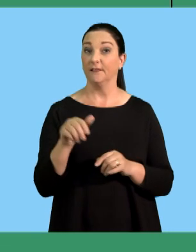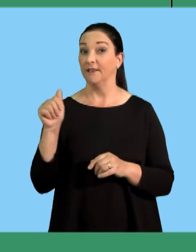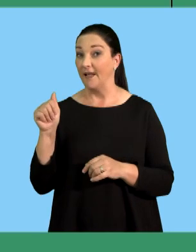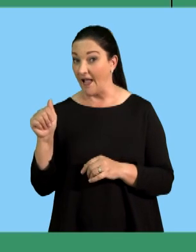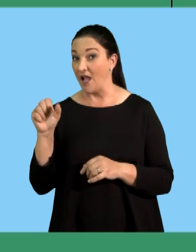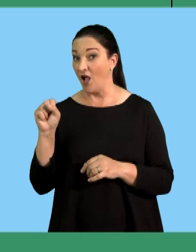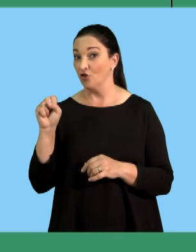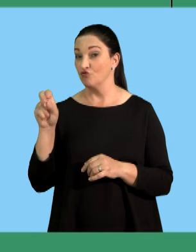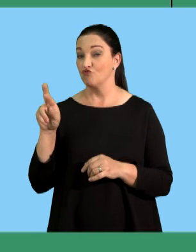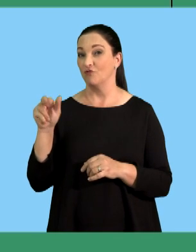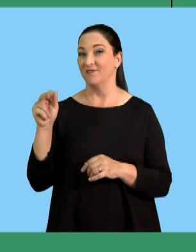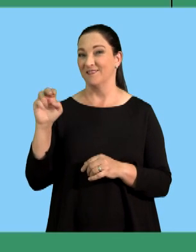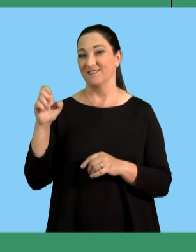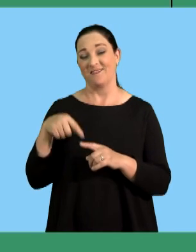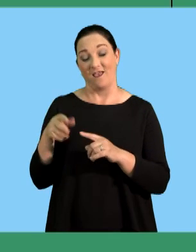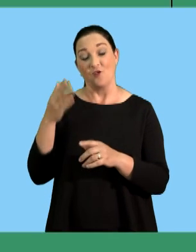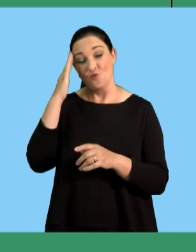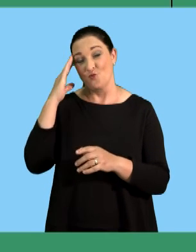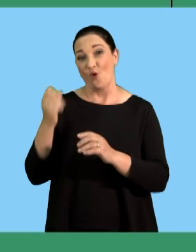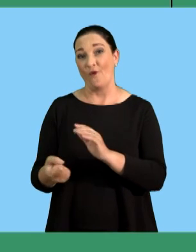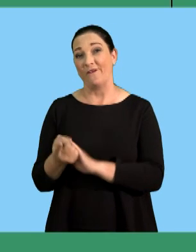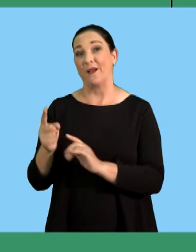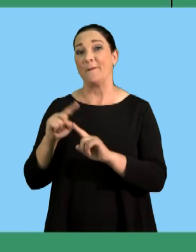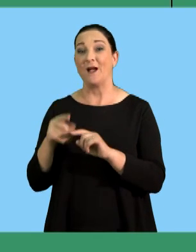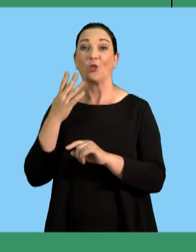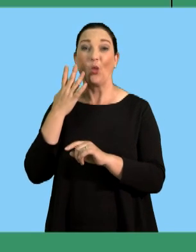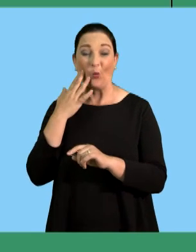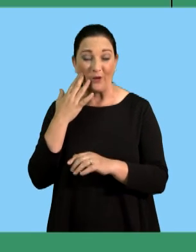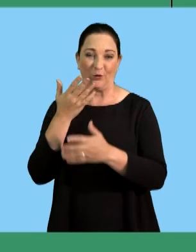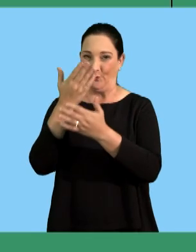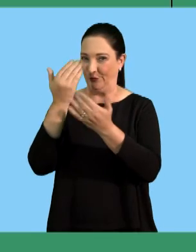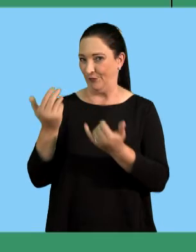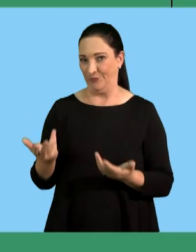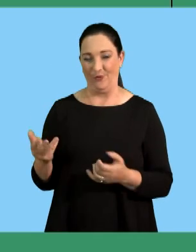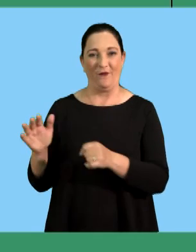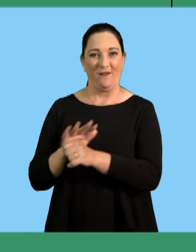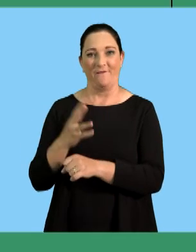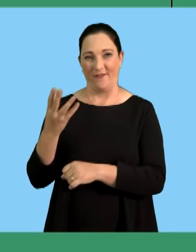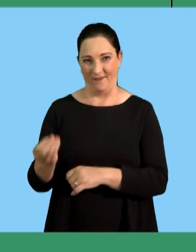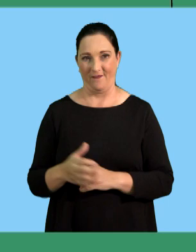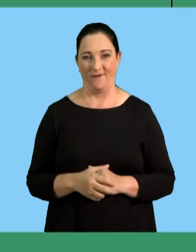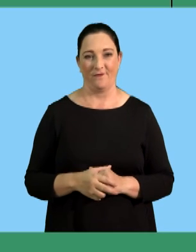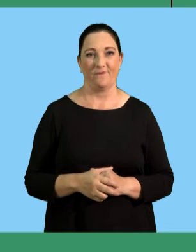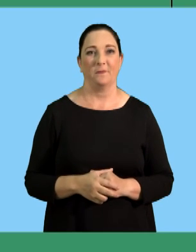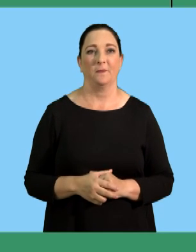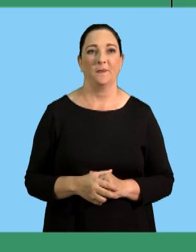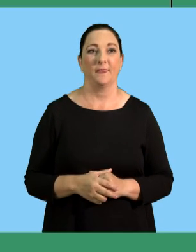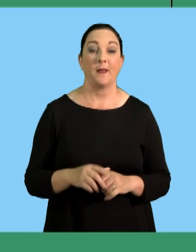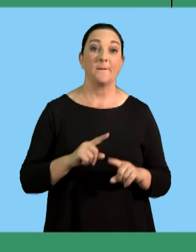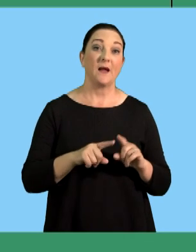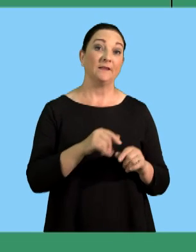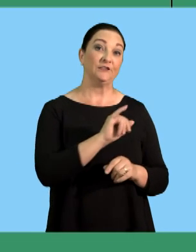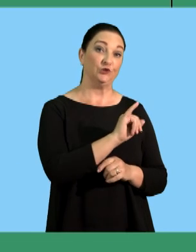the specified event is certain. We know the event that one is being covered for. Whereas when you're looking into insurance